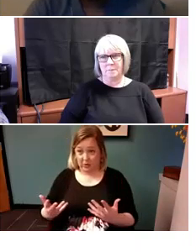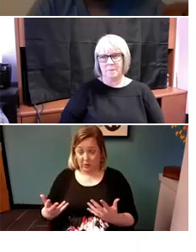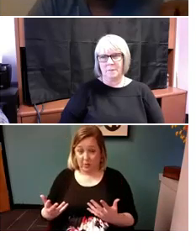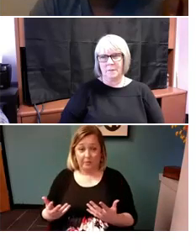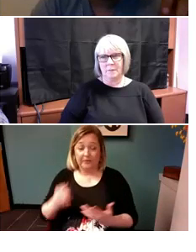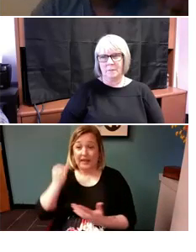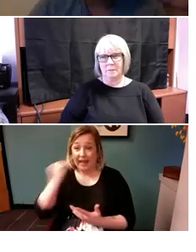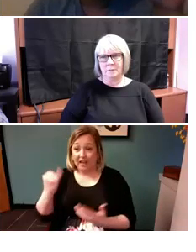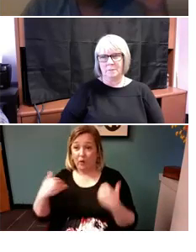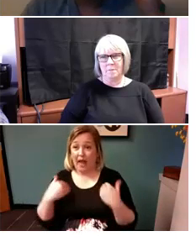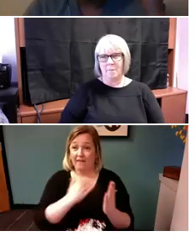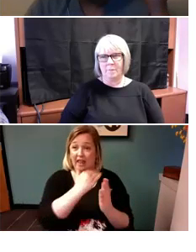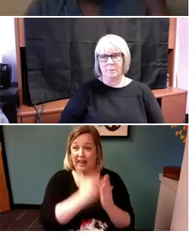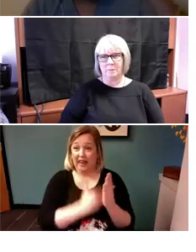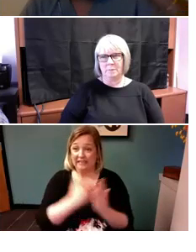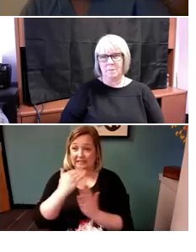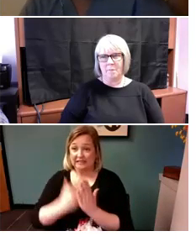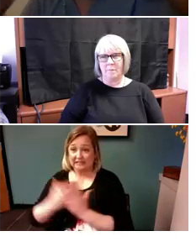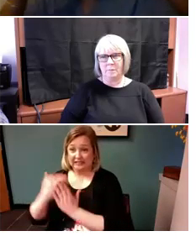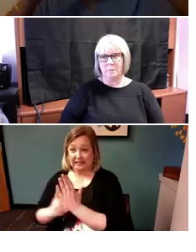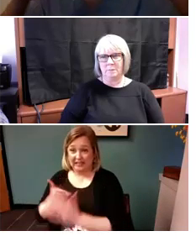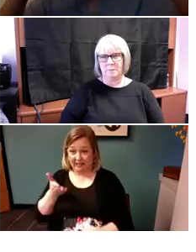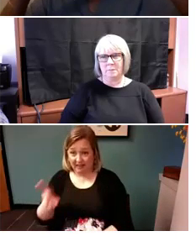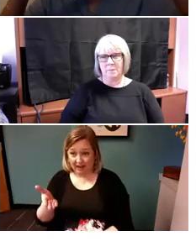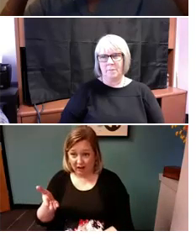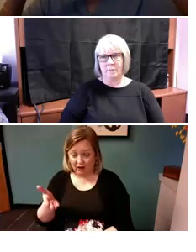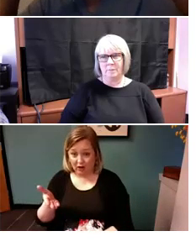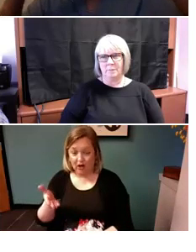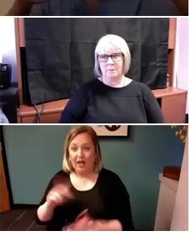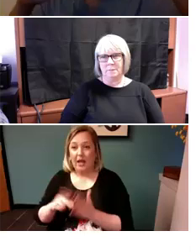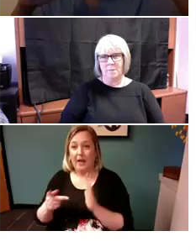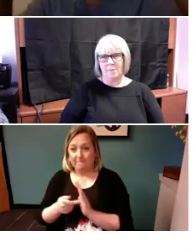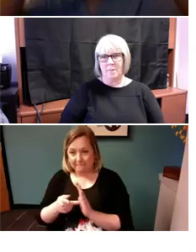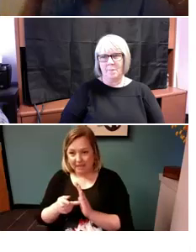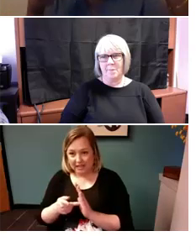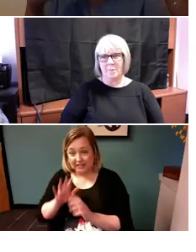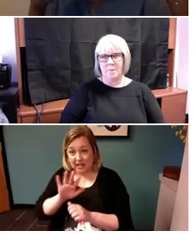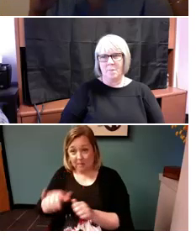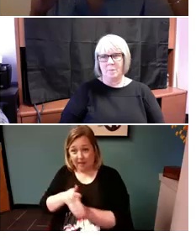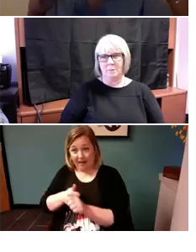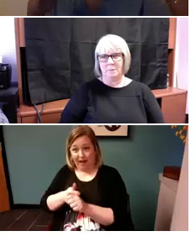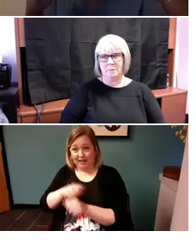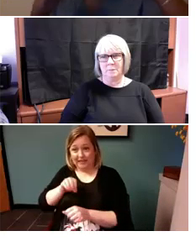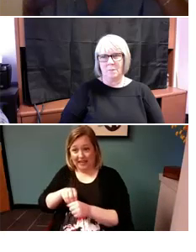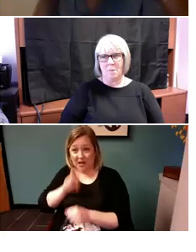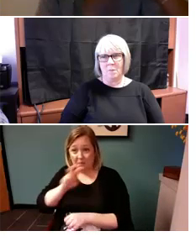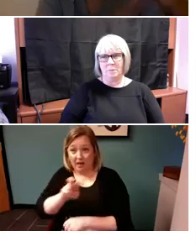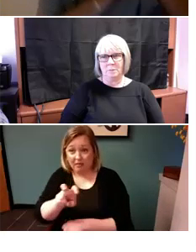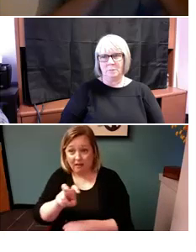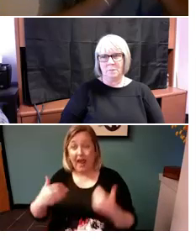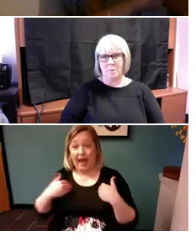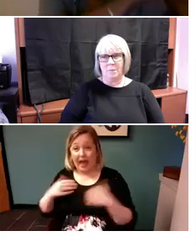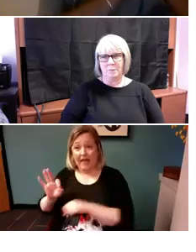there, it essentially means that underlying in Python, there is a function written in